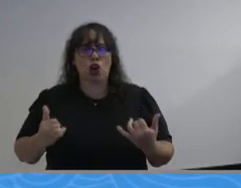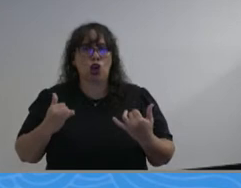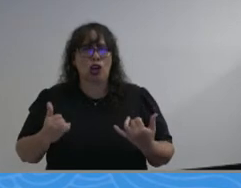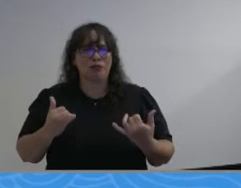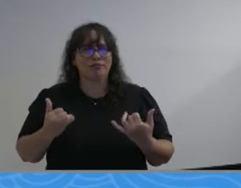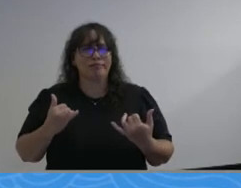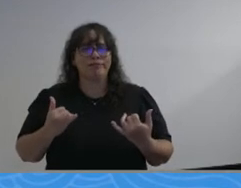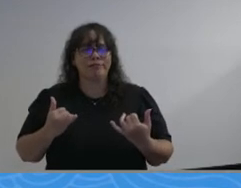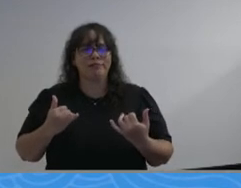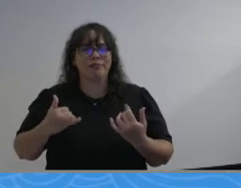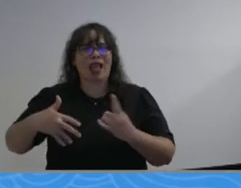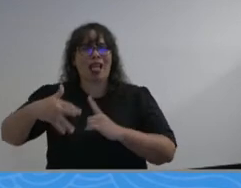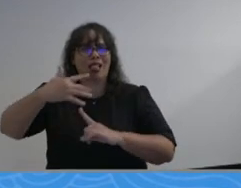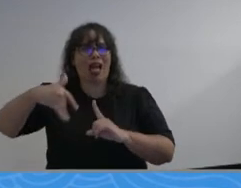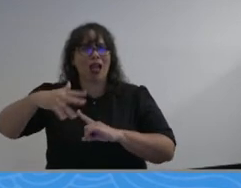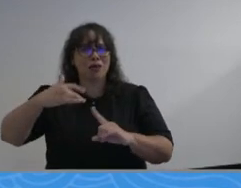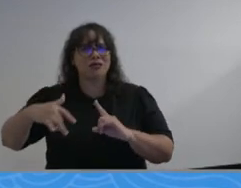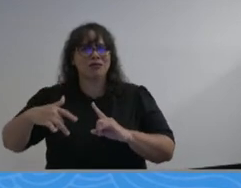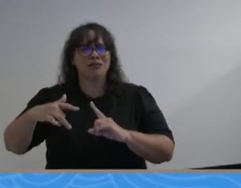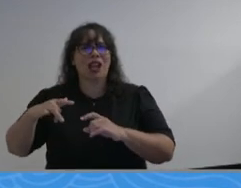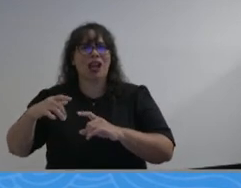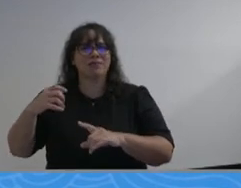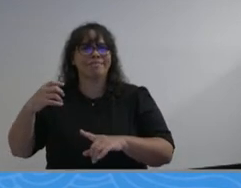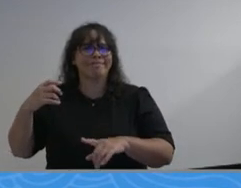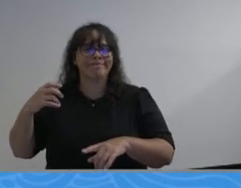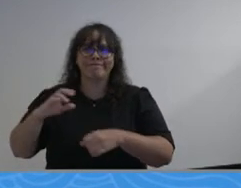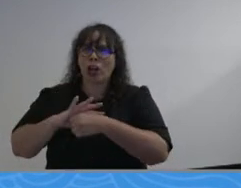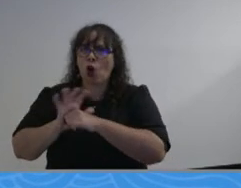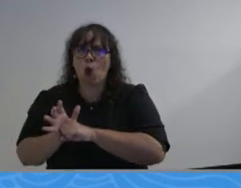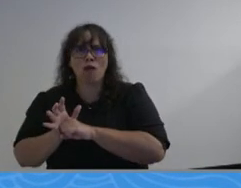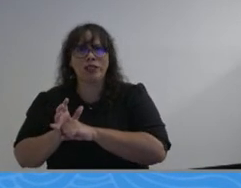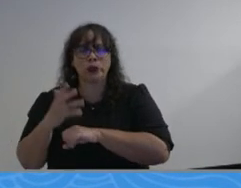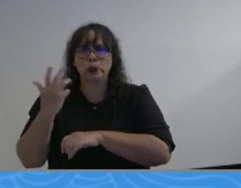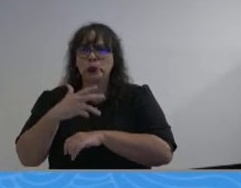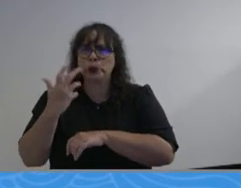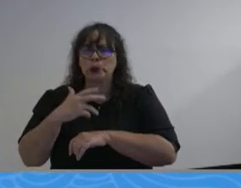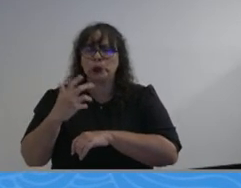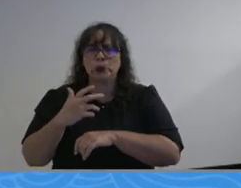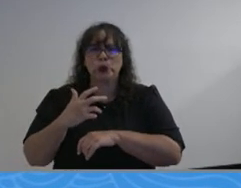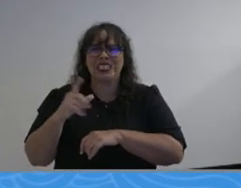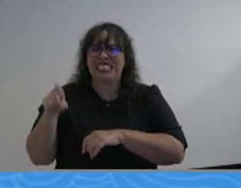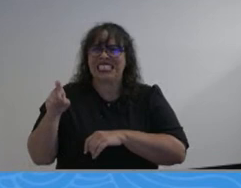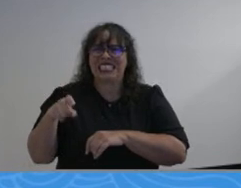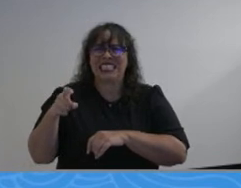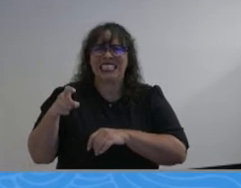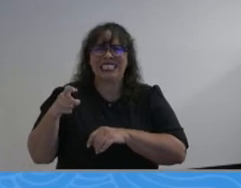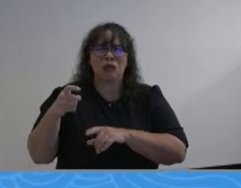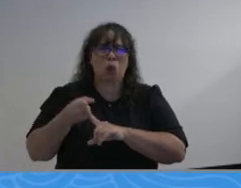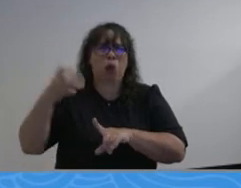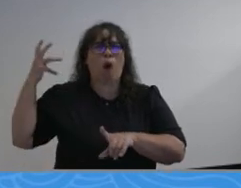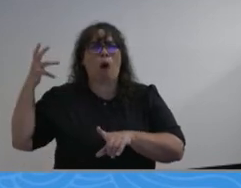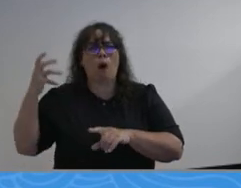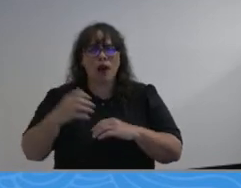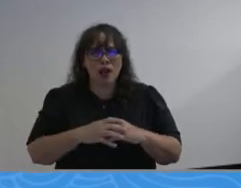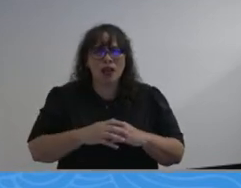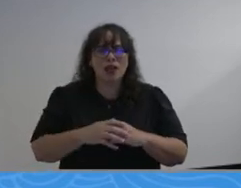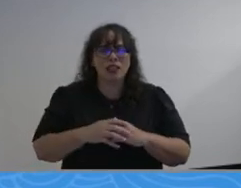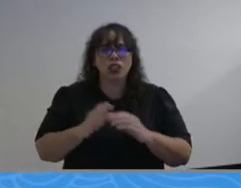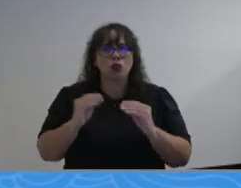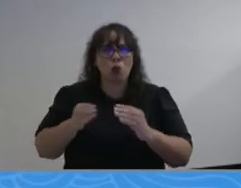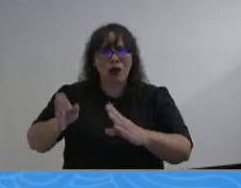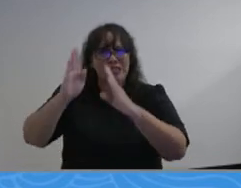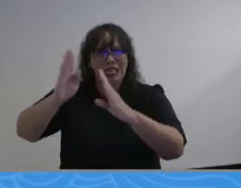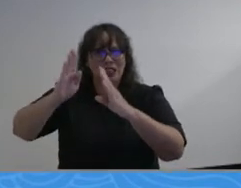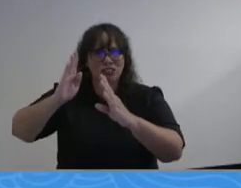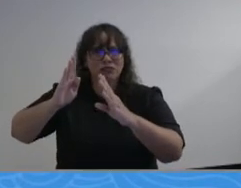as you mentioned, based on COVID that has exacerbated needs, there is more intentionality that we need to